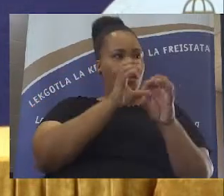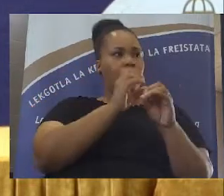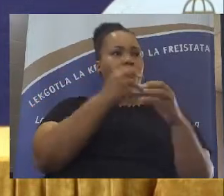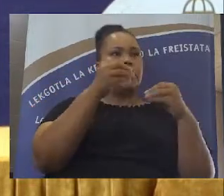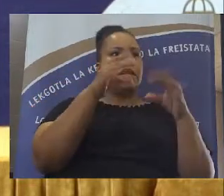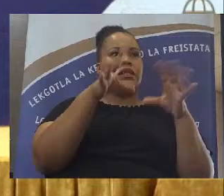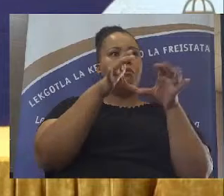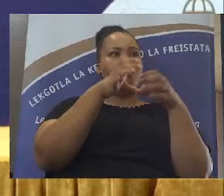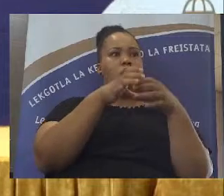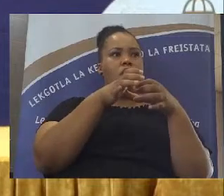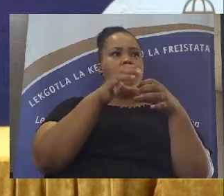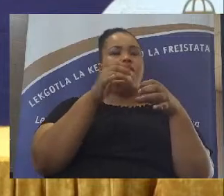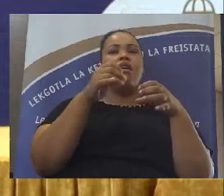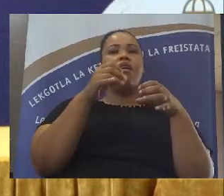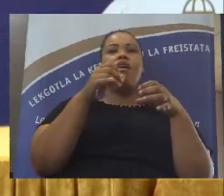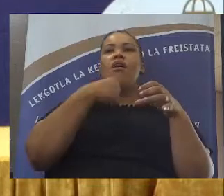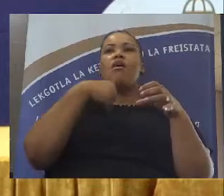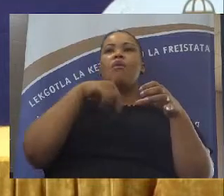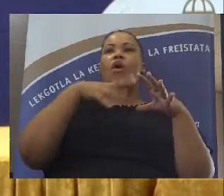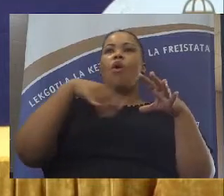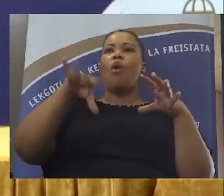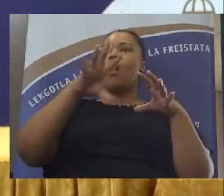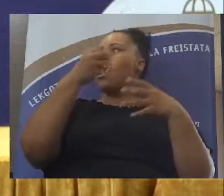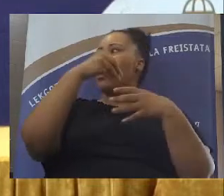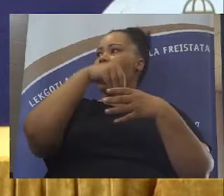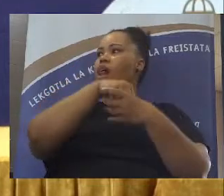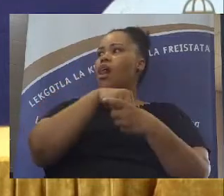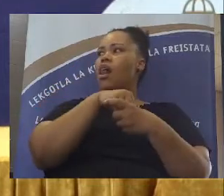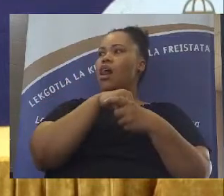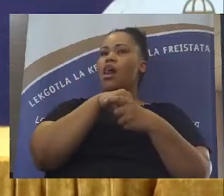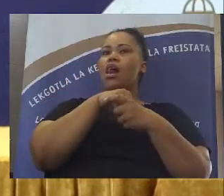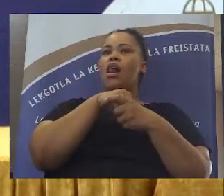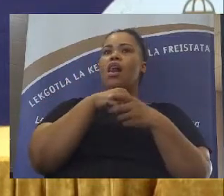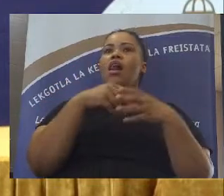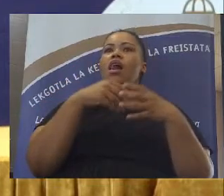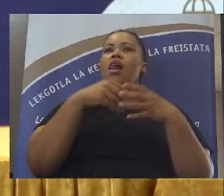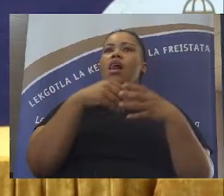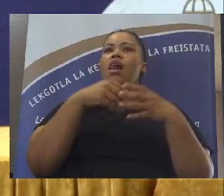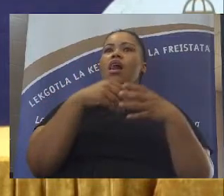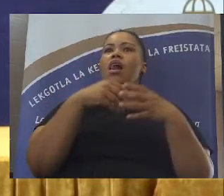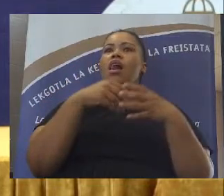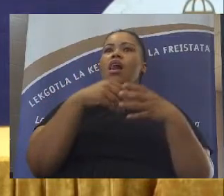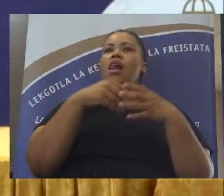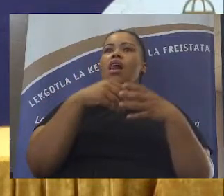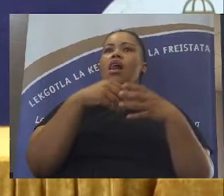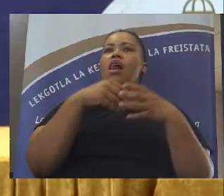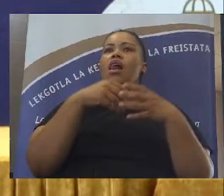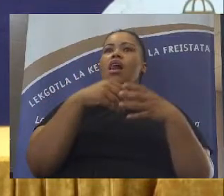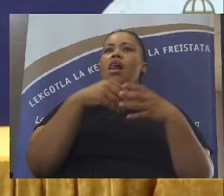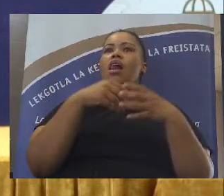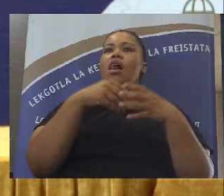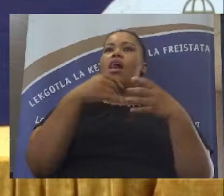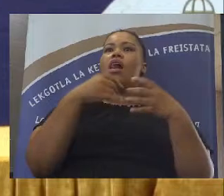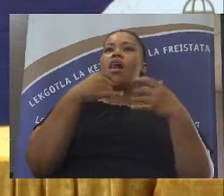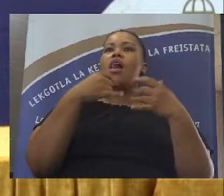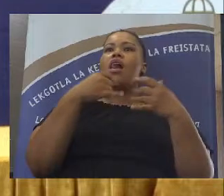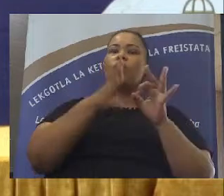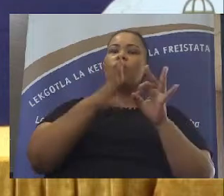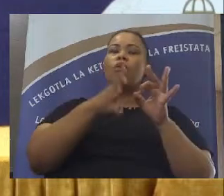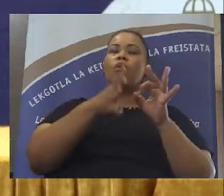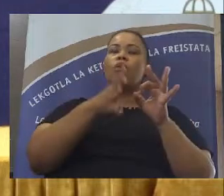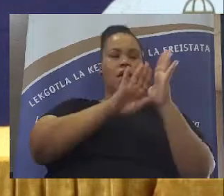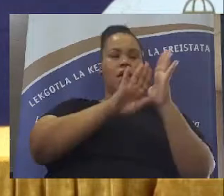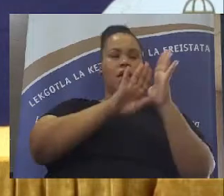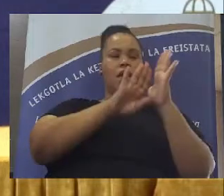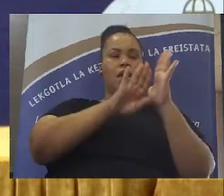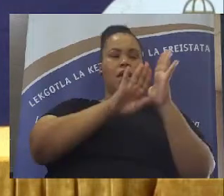we've incorporated everything into that bill. So I want to take you through the bill. I am not going to read from the bill for you. I think you have